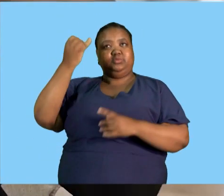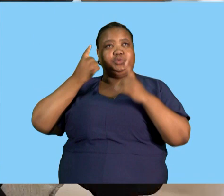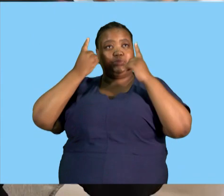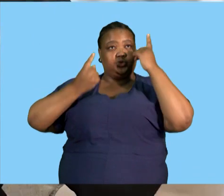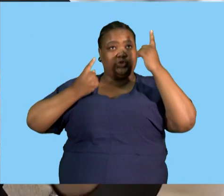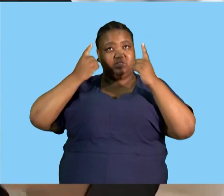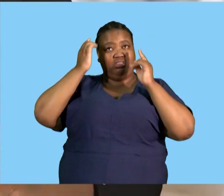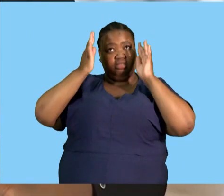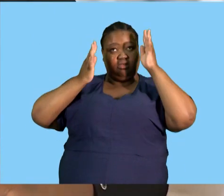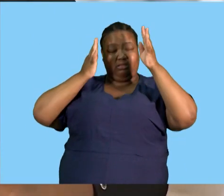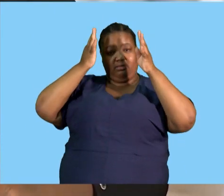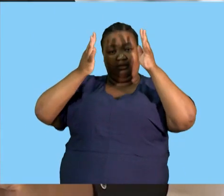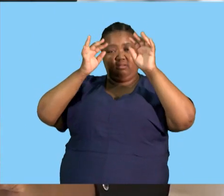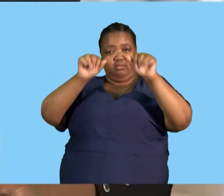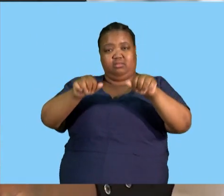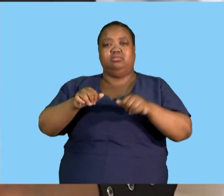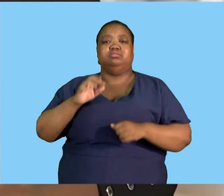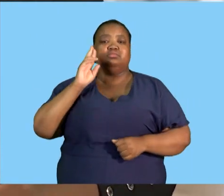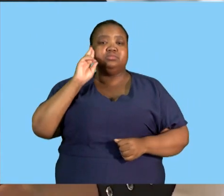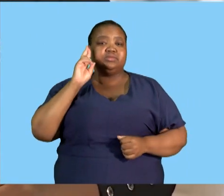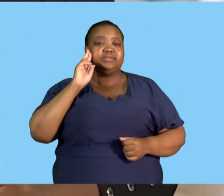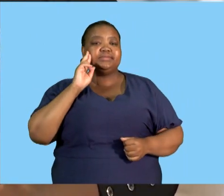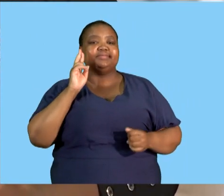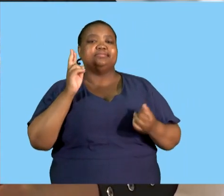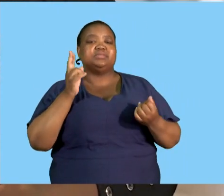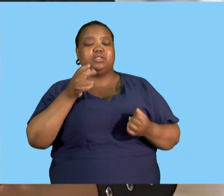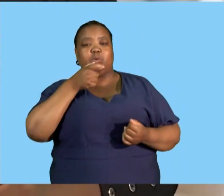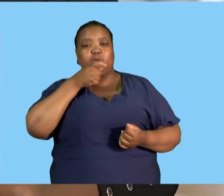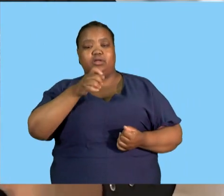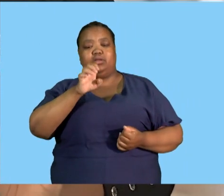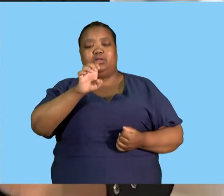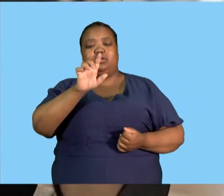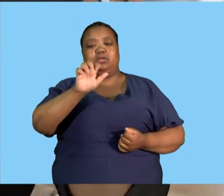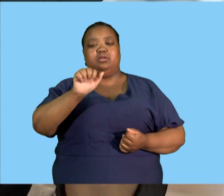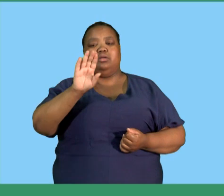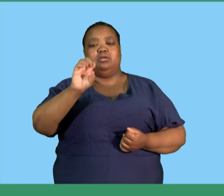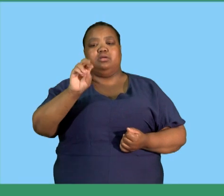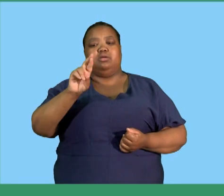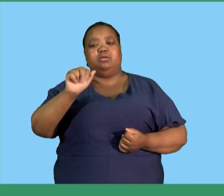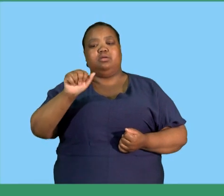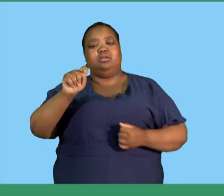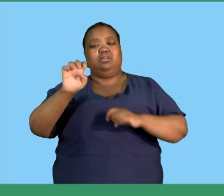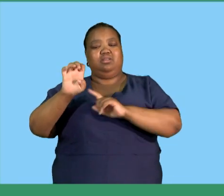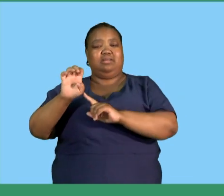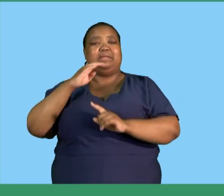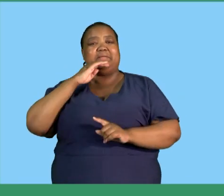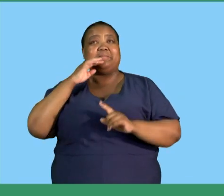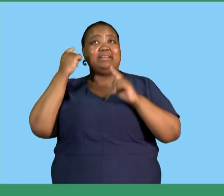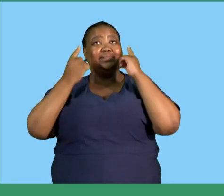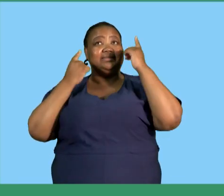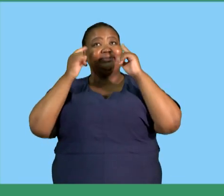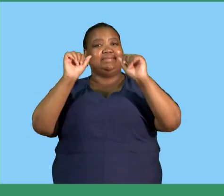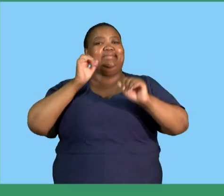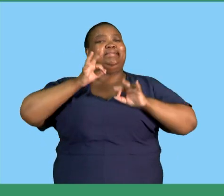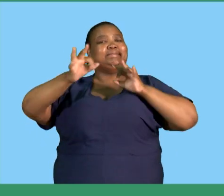You are thinking creatively. Remember, we said elaborate means expand on the meaning of creative thinking. Right.